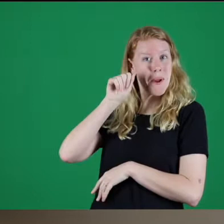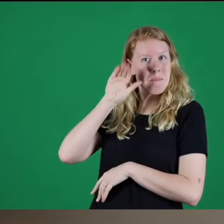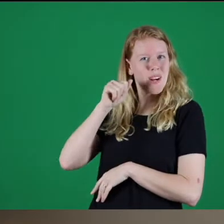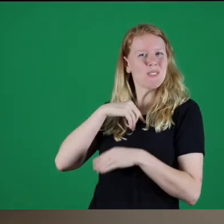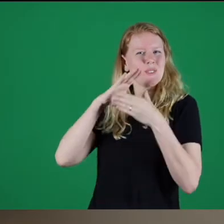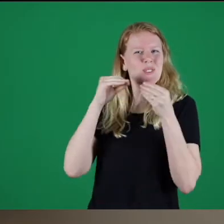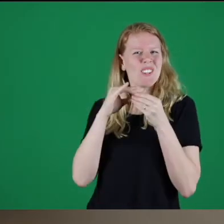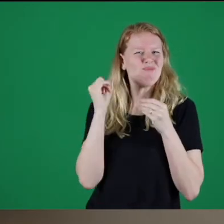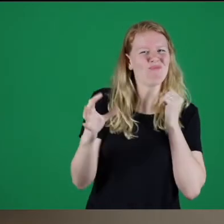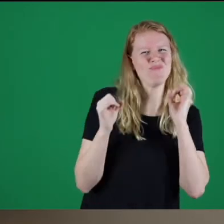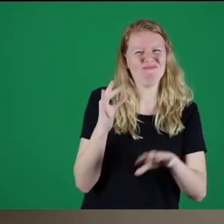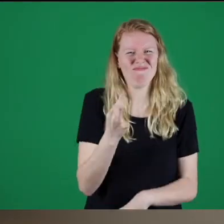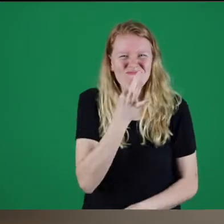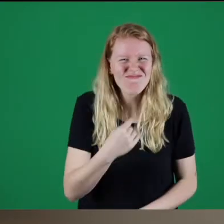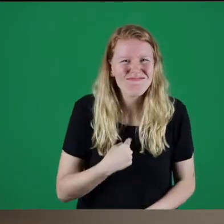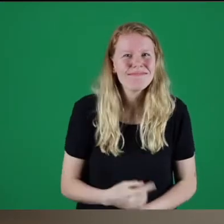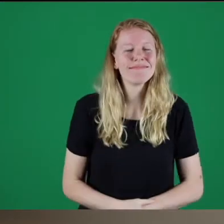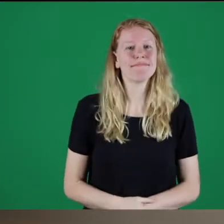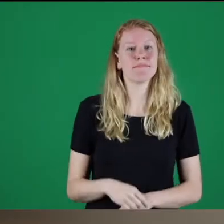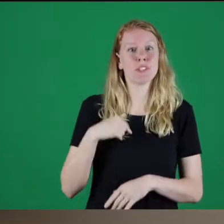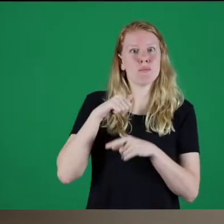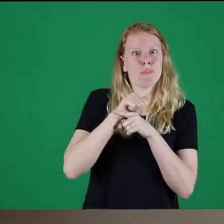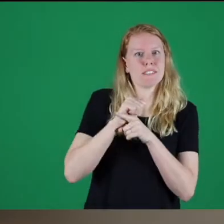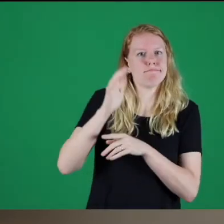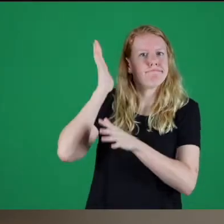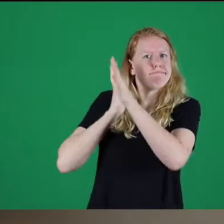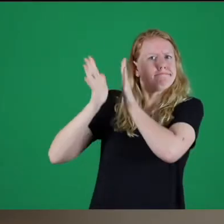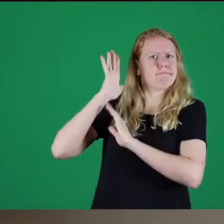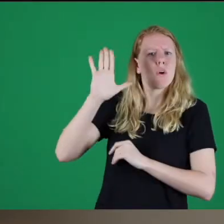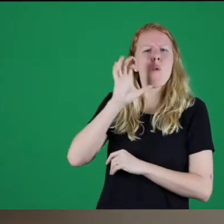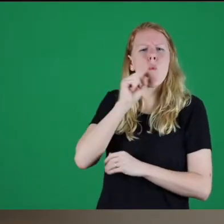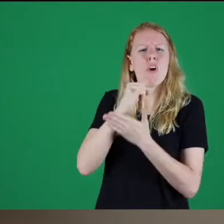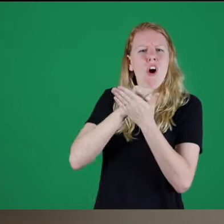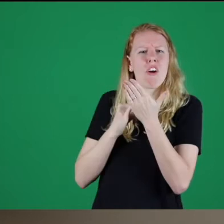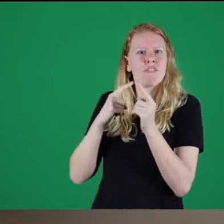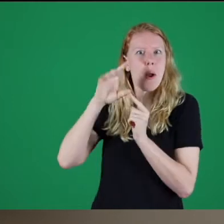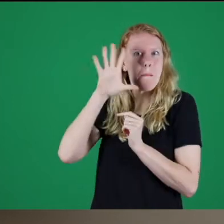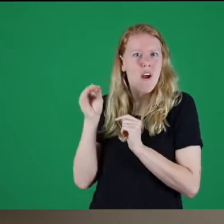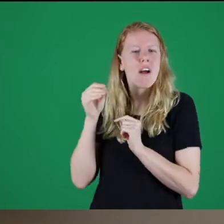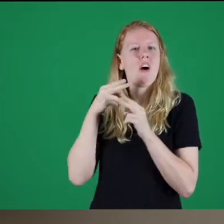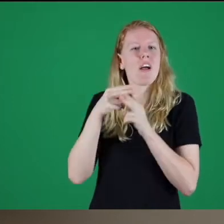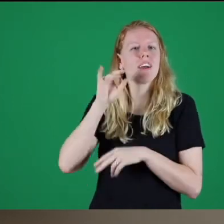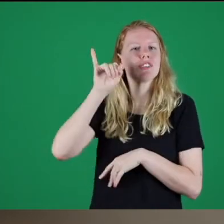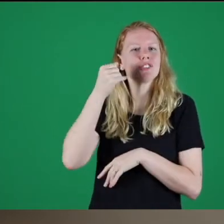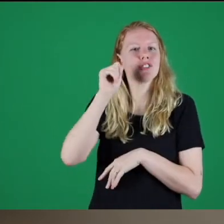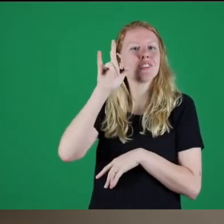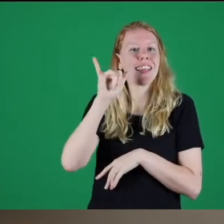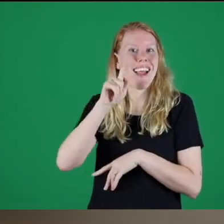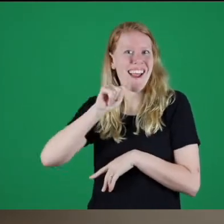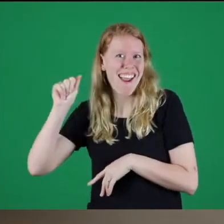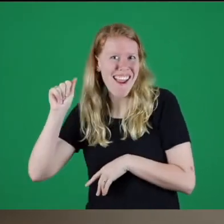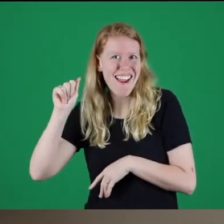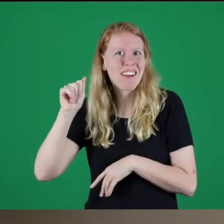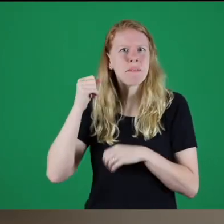and I practice an ancient art out of West Africa called Jalia. But I know many of you are probably really curious about the instrument